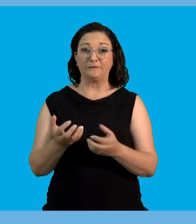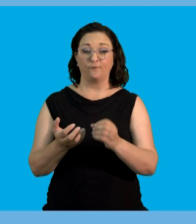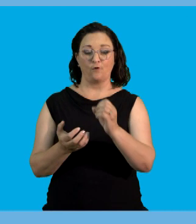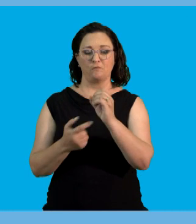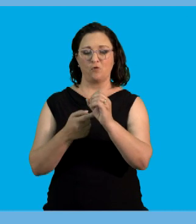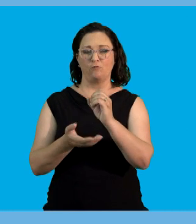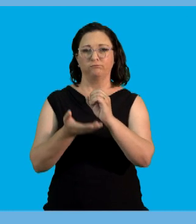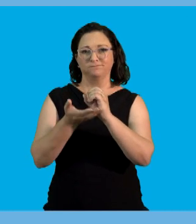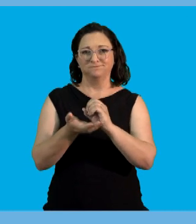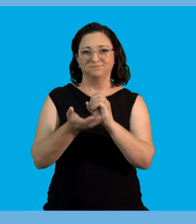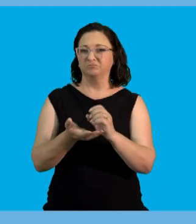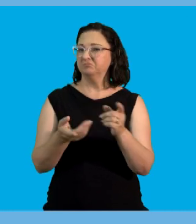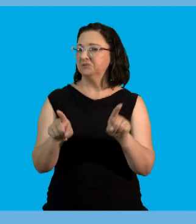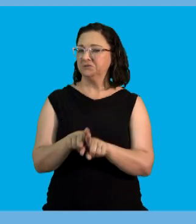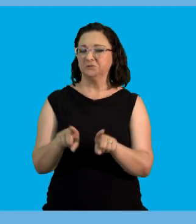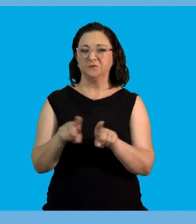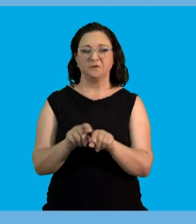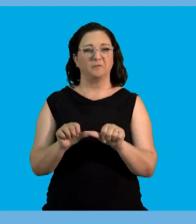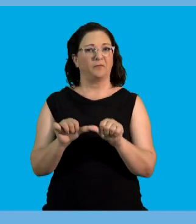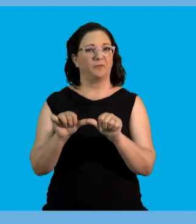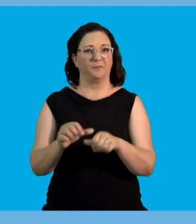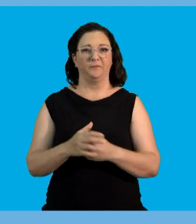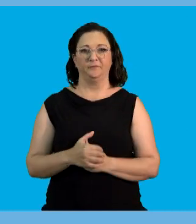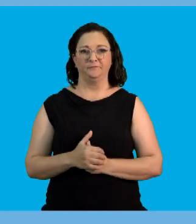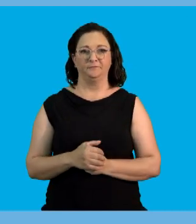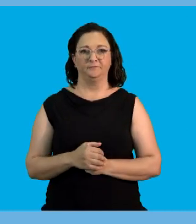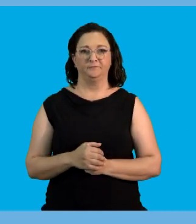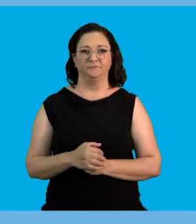remains the same,